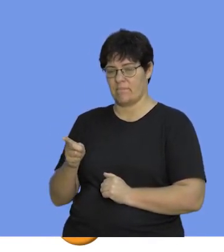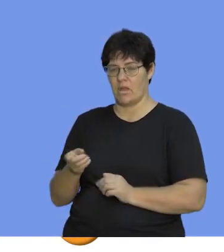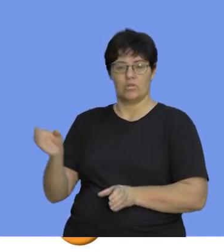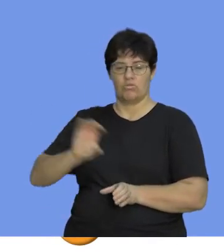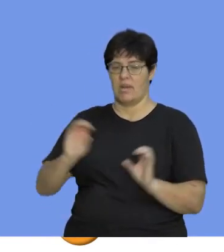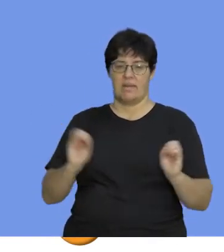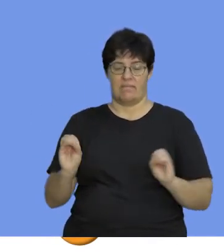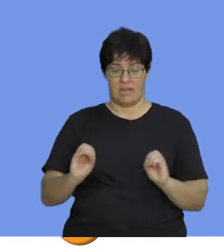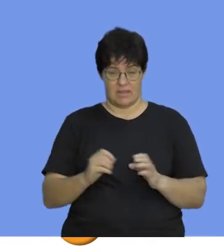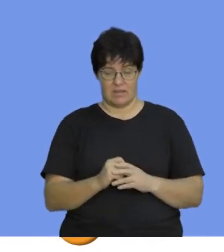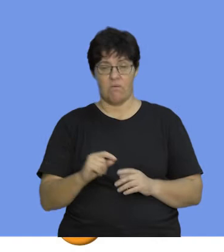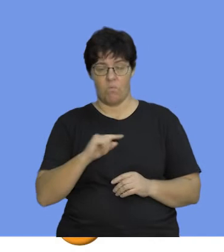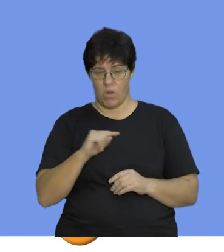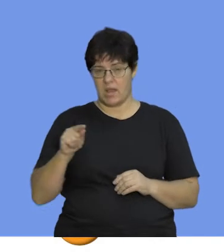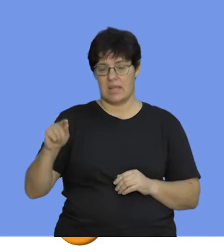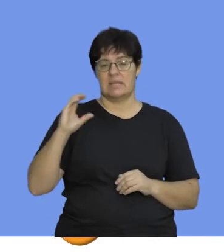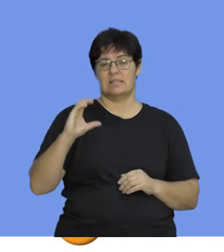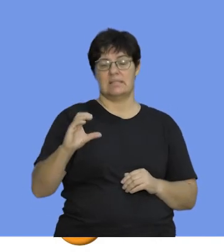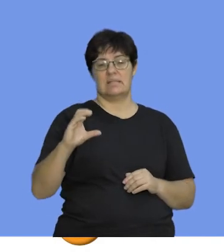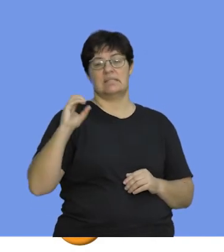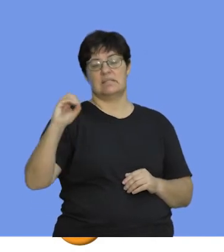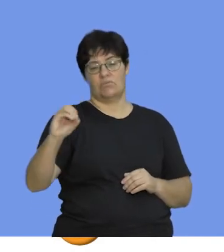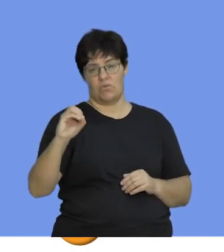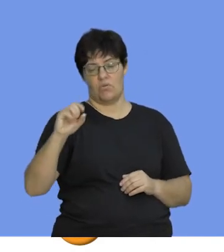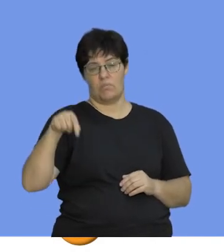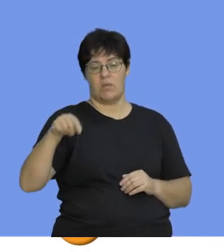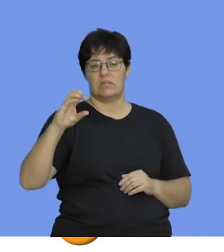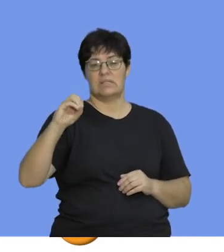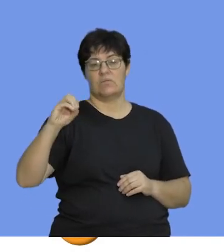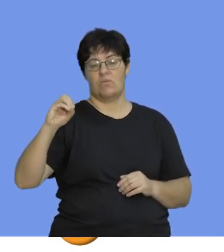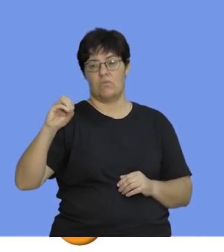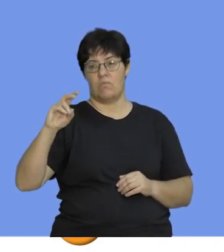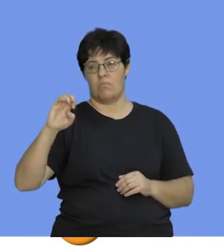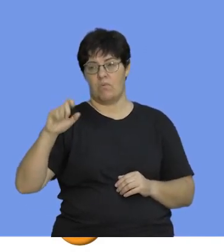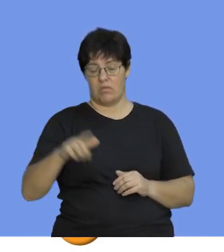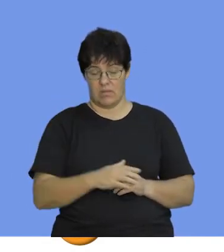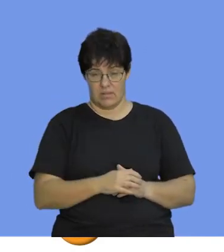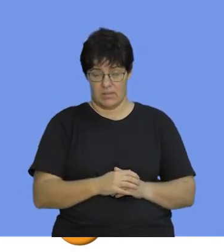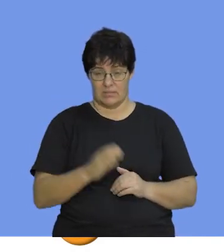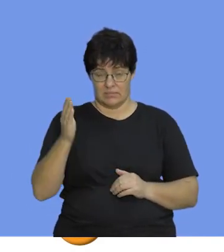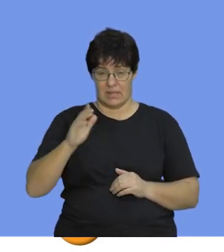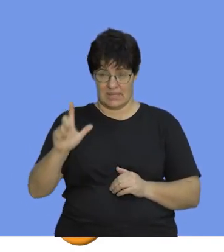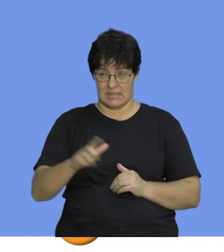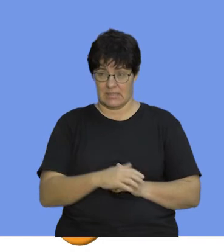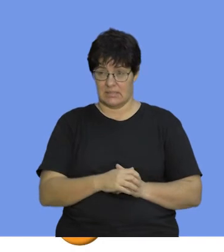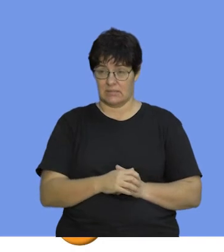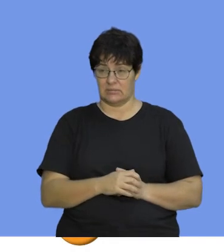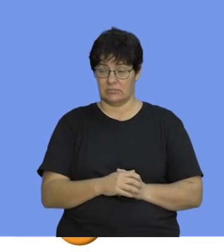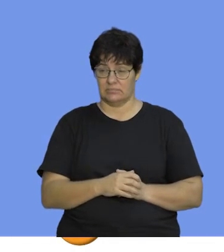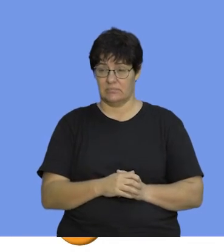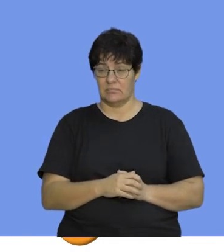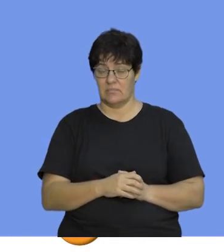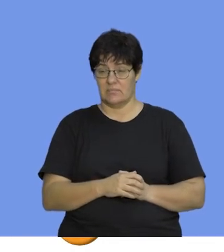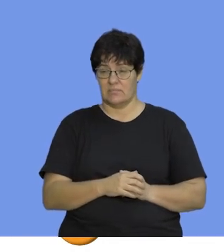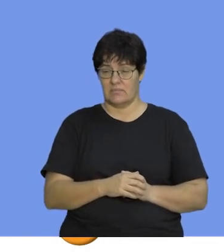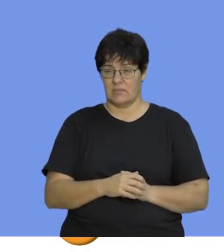there is no solute here. That's why the concentration value reads 0.0 moles per cubic decimeter. Remember, a liter